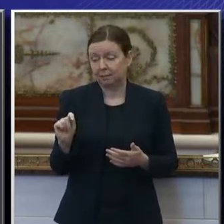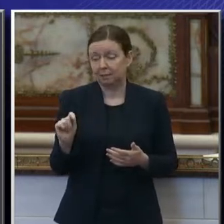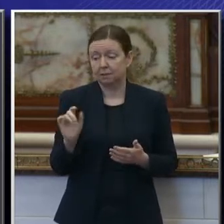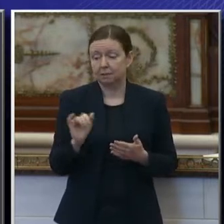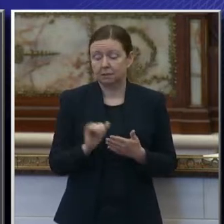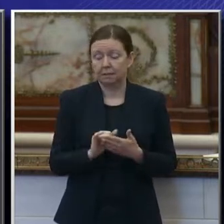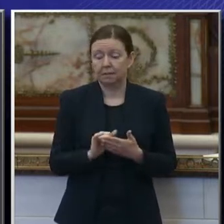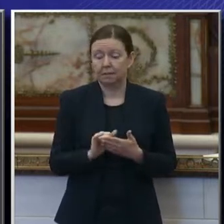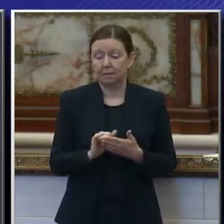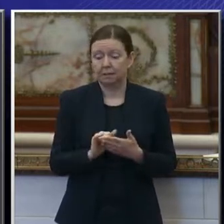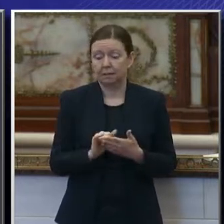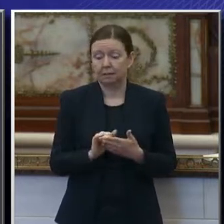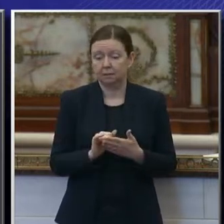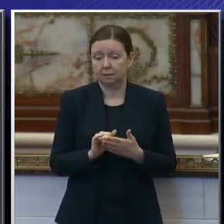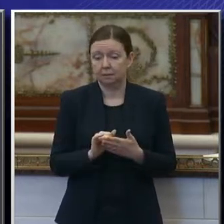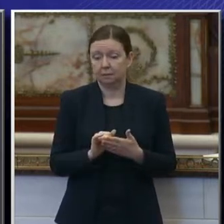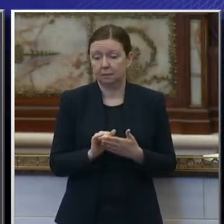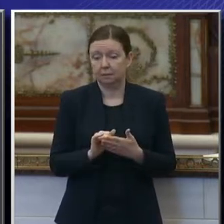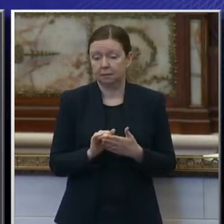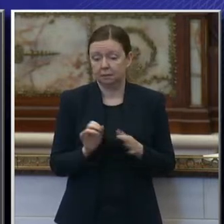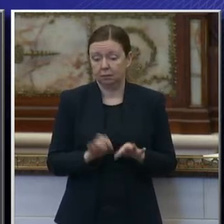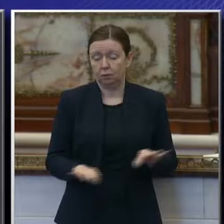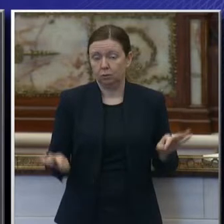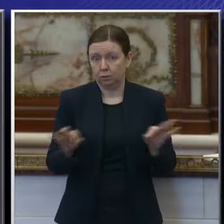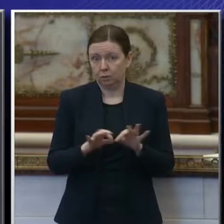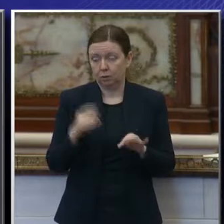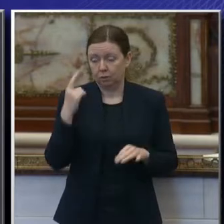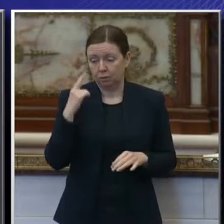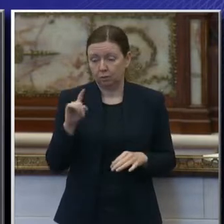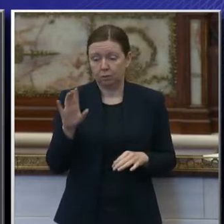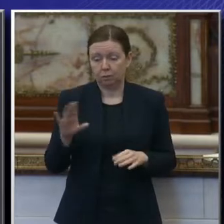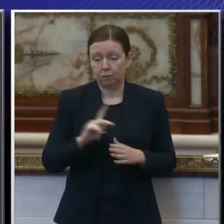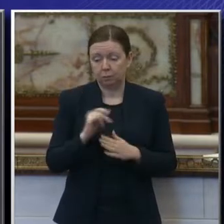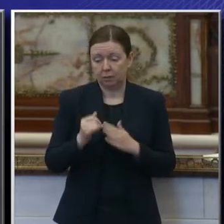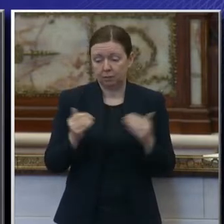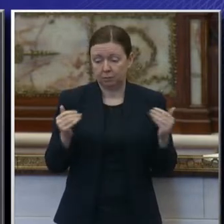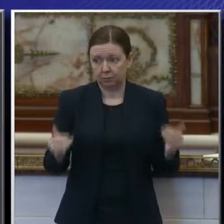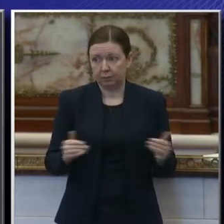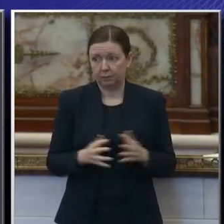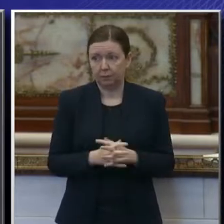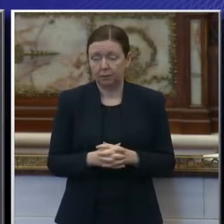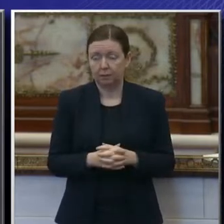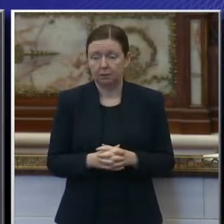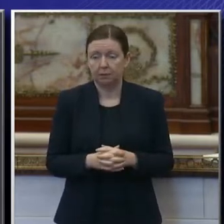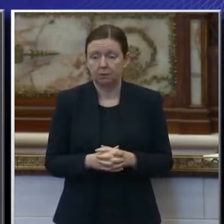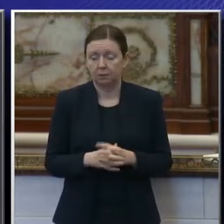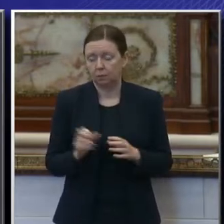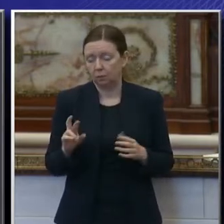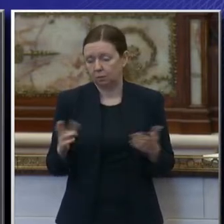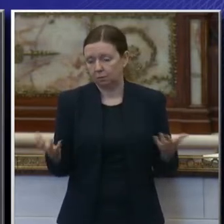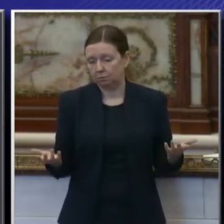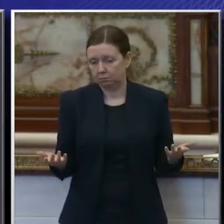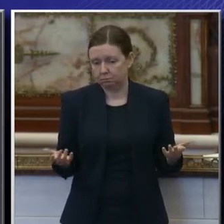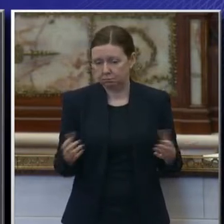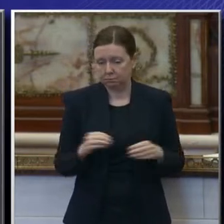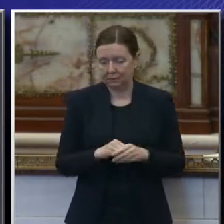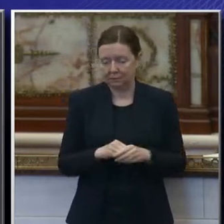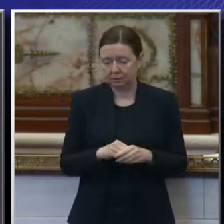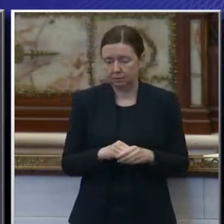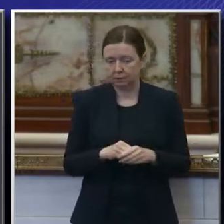that is critical for your project moving forward or in